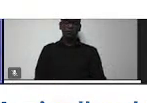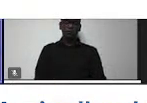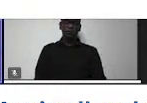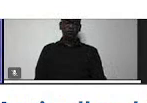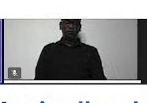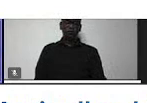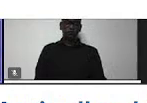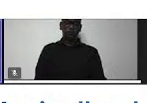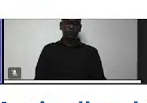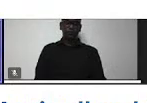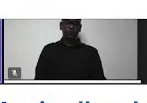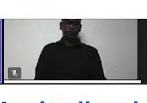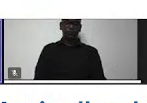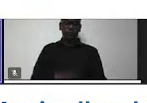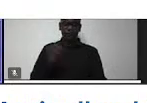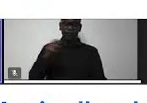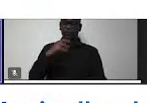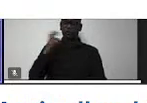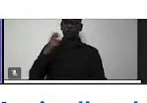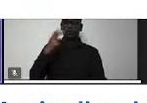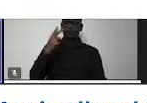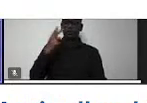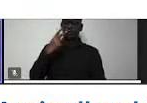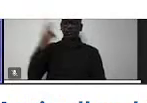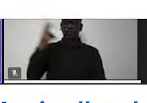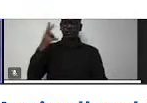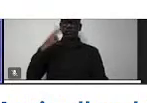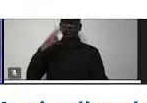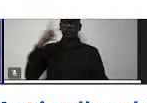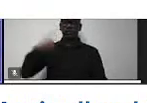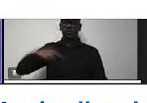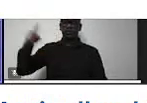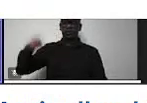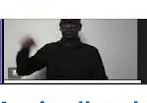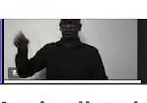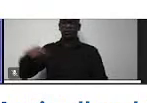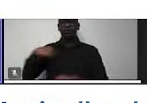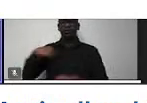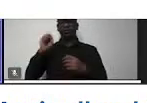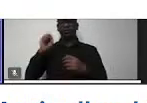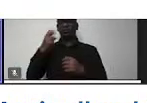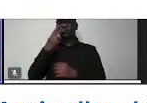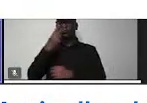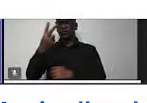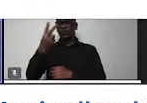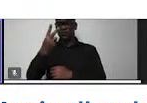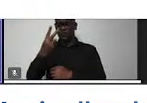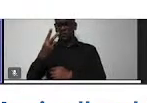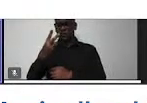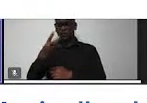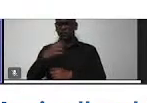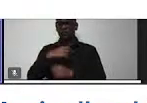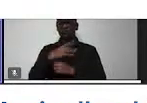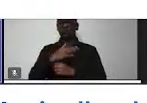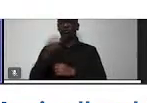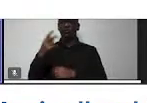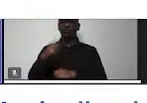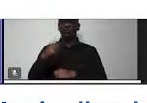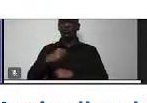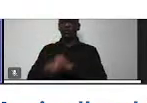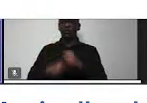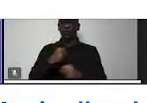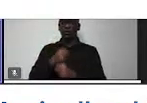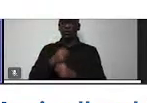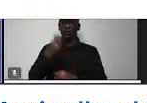Just actually to reflect this actually on a graph, one can actually see that since 2000,